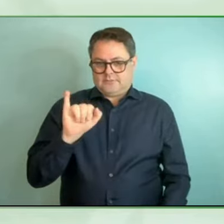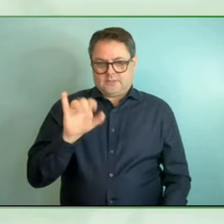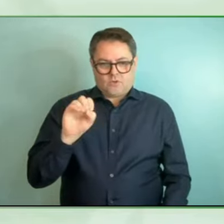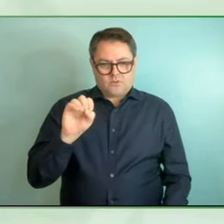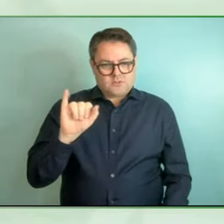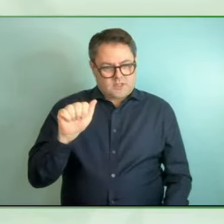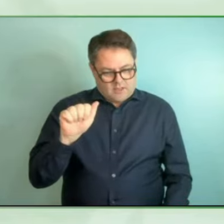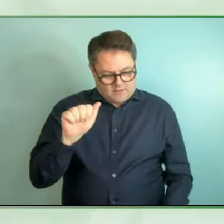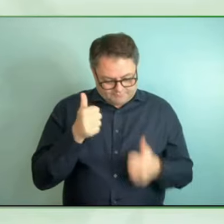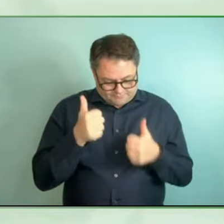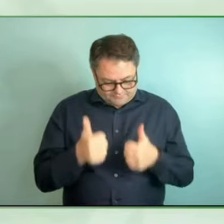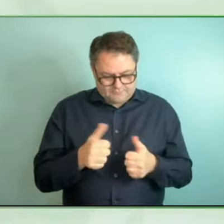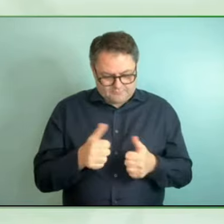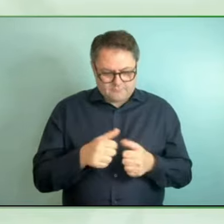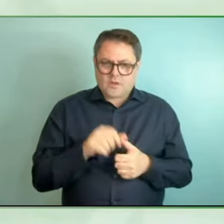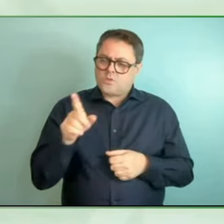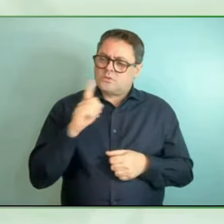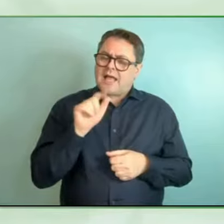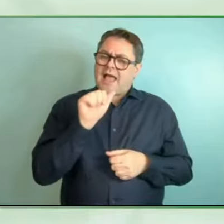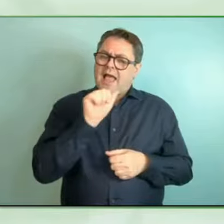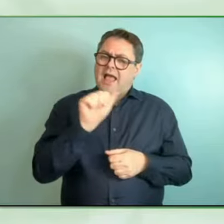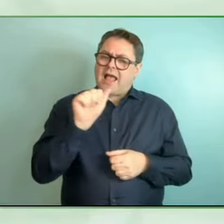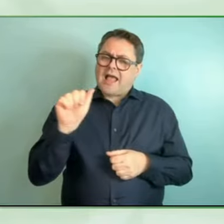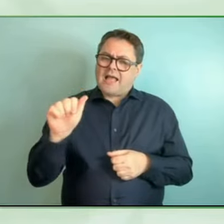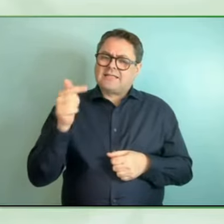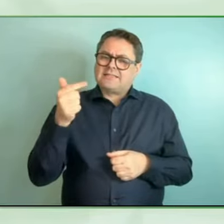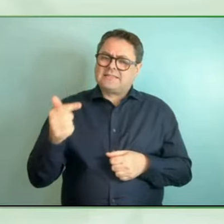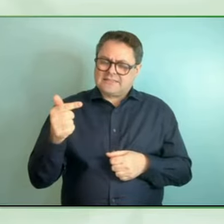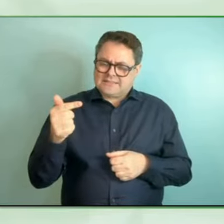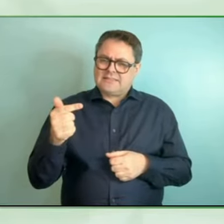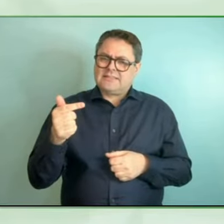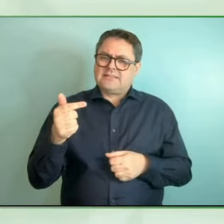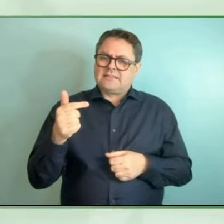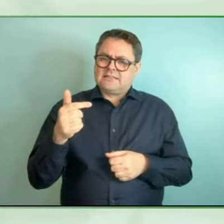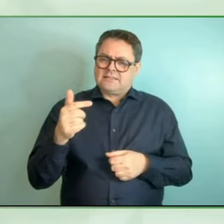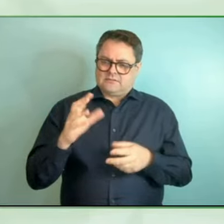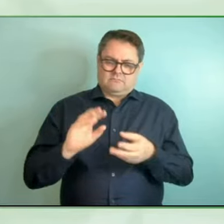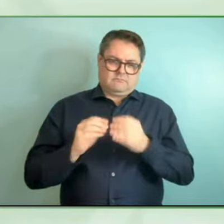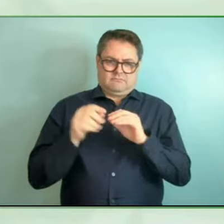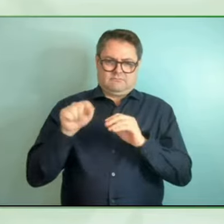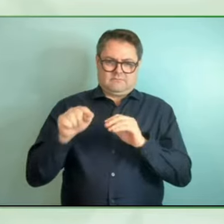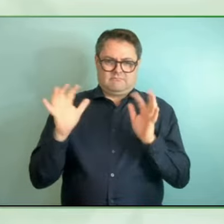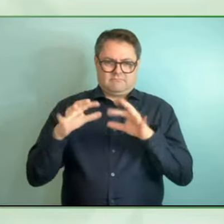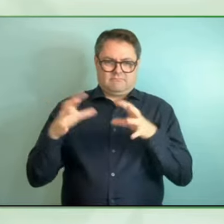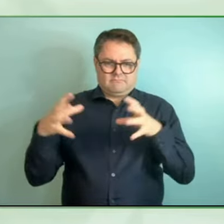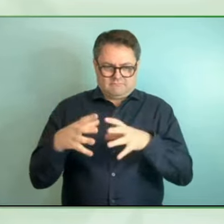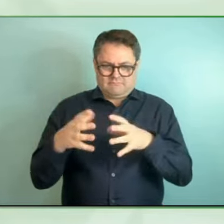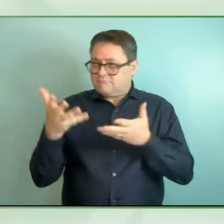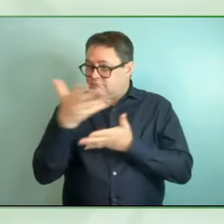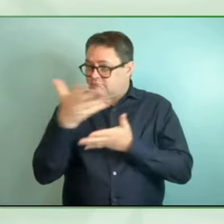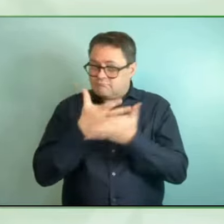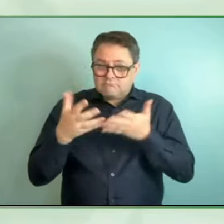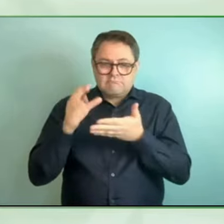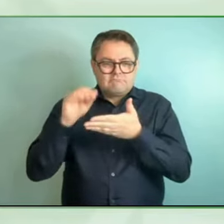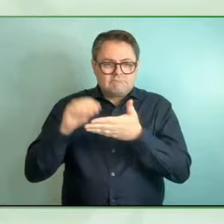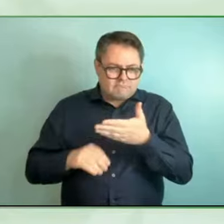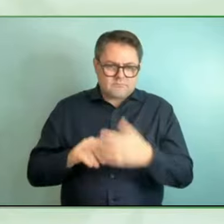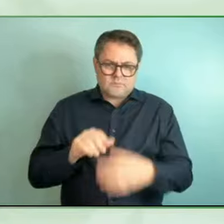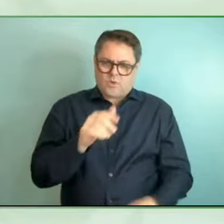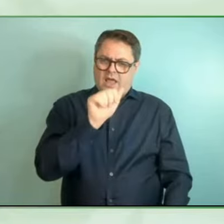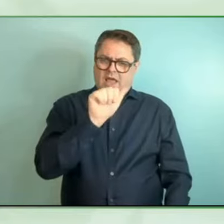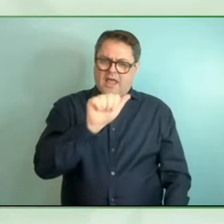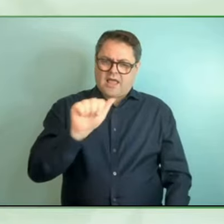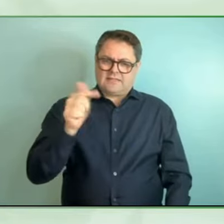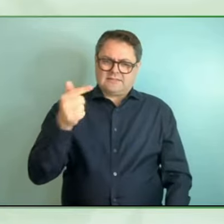was born at the AAAT conference. It was created at the AAAT conference. So what is the interest of AAATE to promote